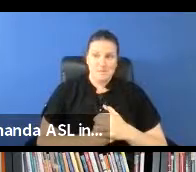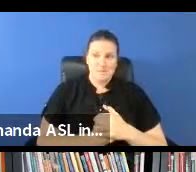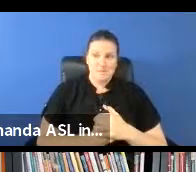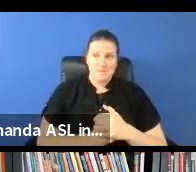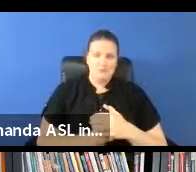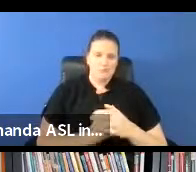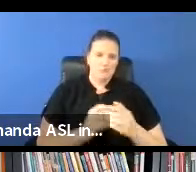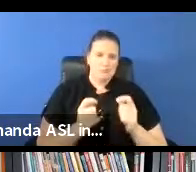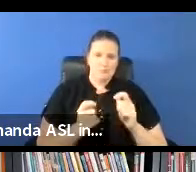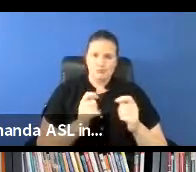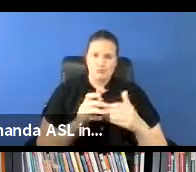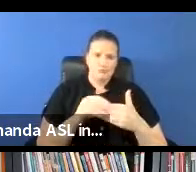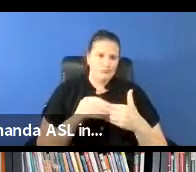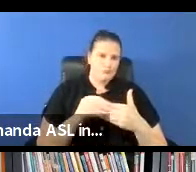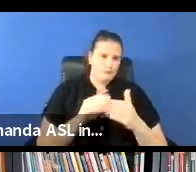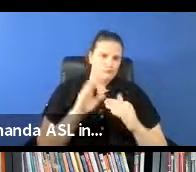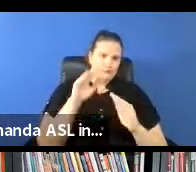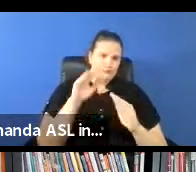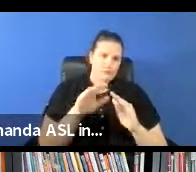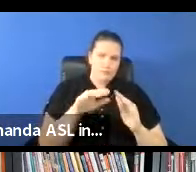elastic, meaning that